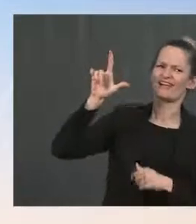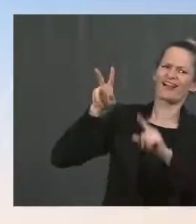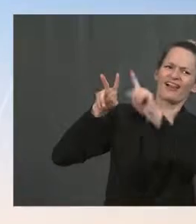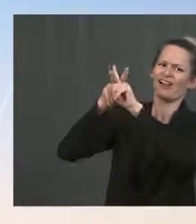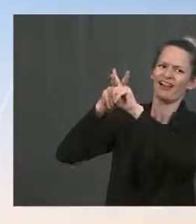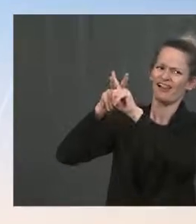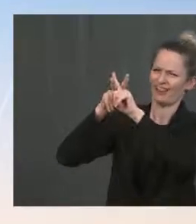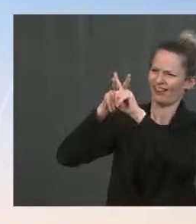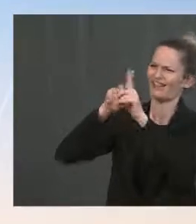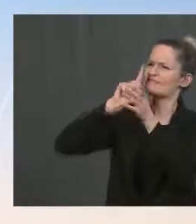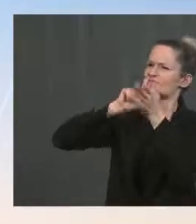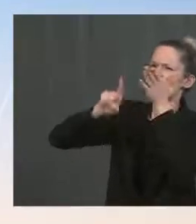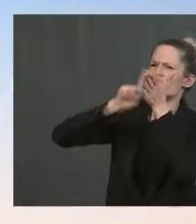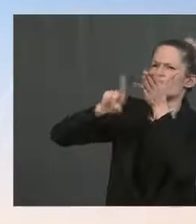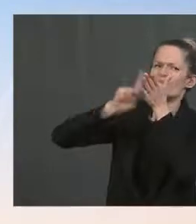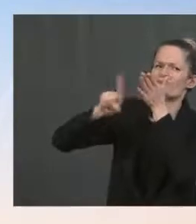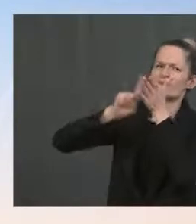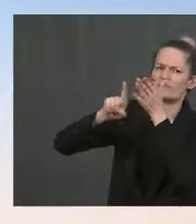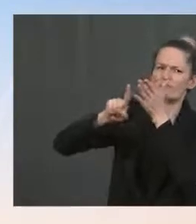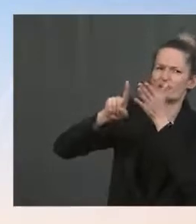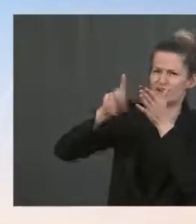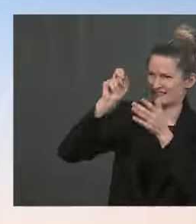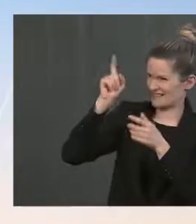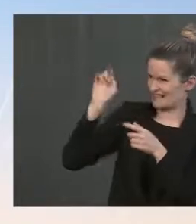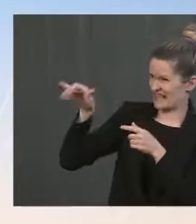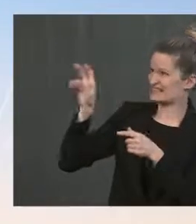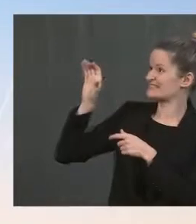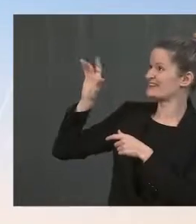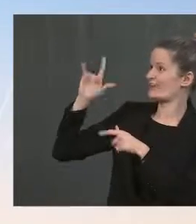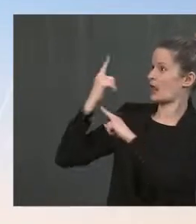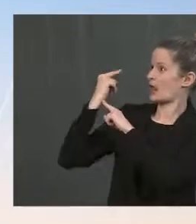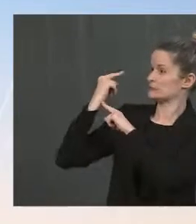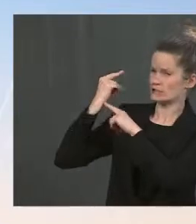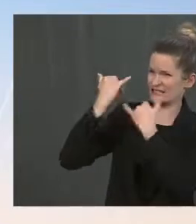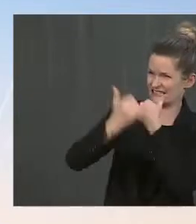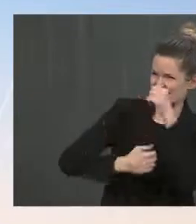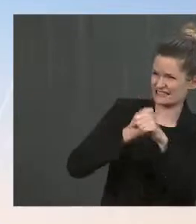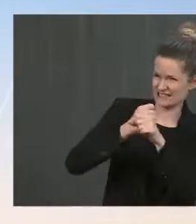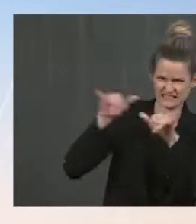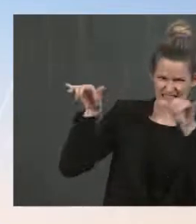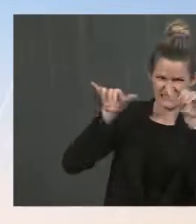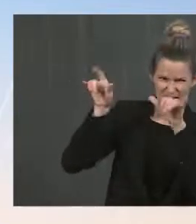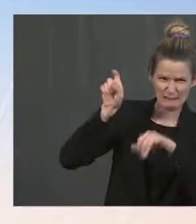or expanding these investigations? Because this seems where the real teeth would be, right? If you gave DOJ